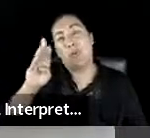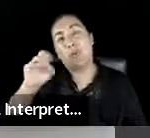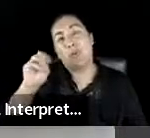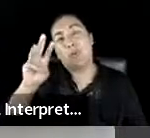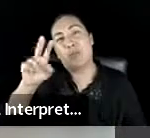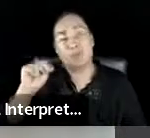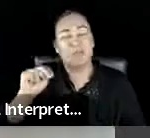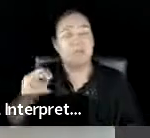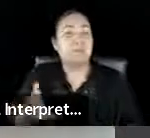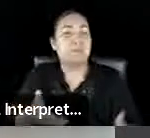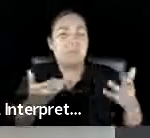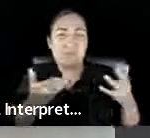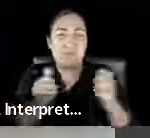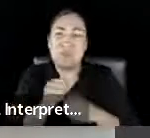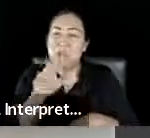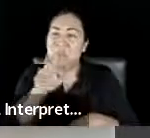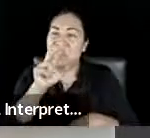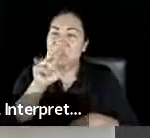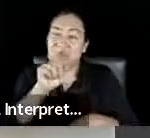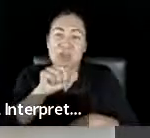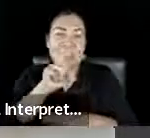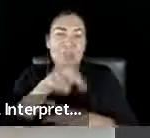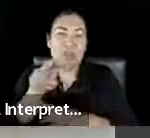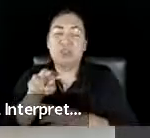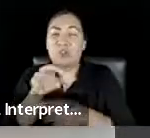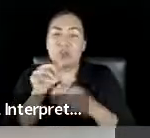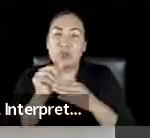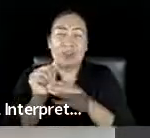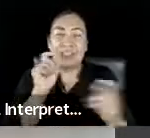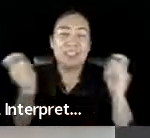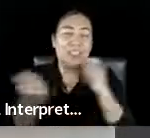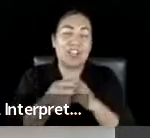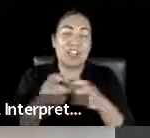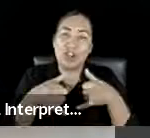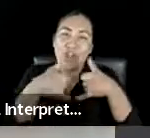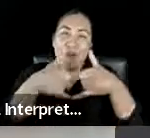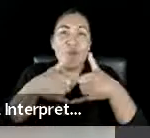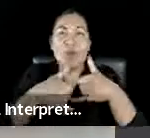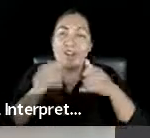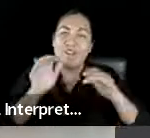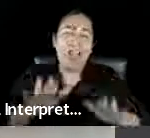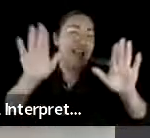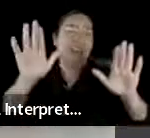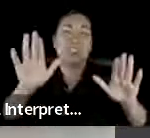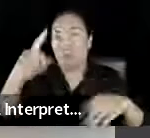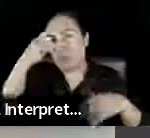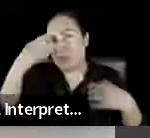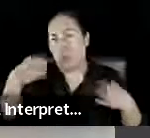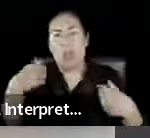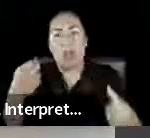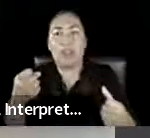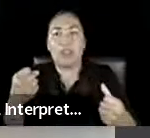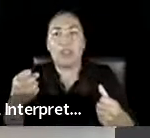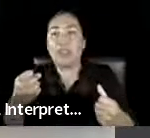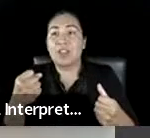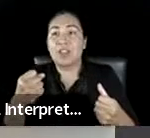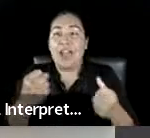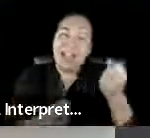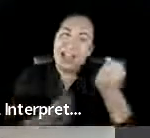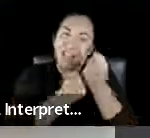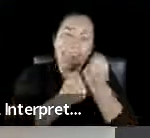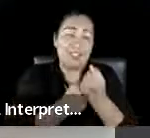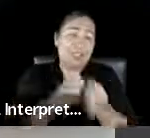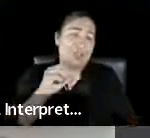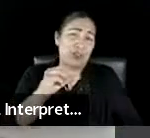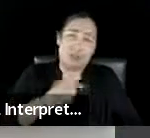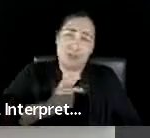Directing Change Outstanding Award of Excellence for Mental Health Messaging. And I'm going to go ahead and just kick it over to you, my friend. Well, I